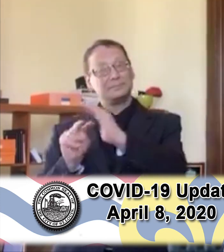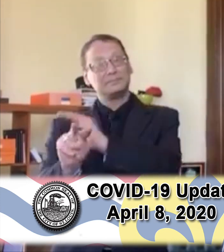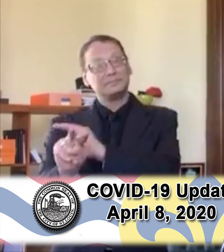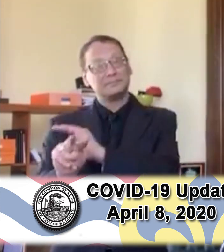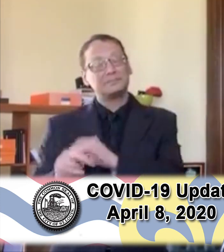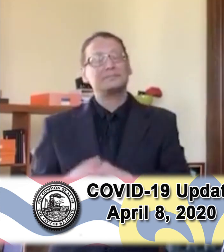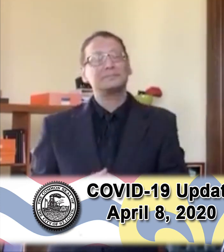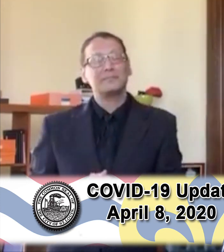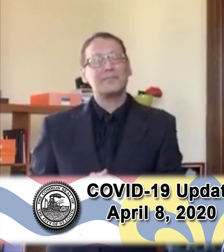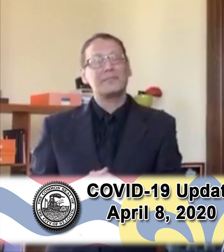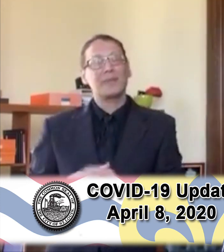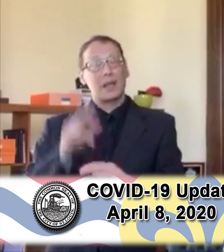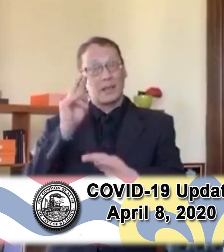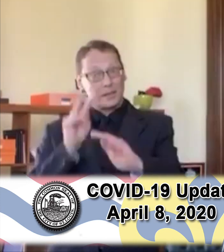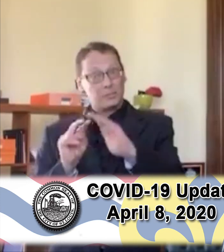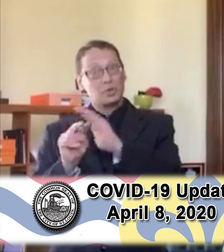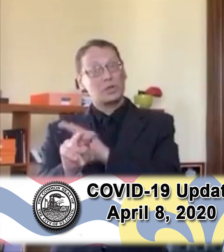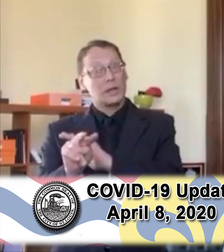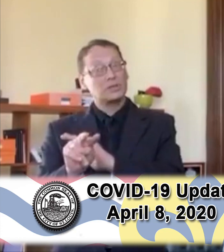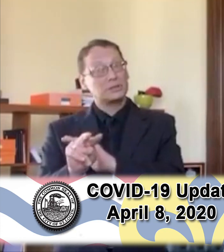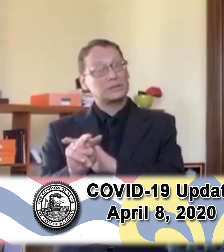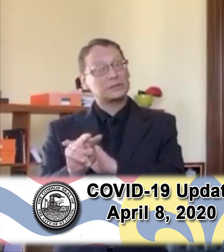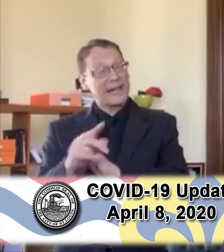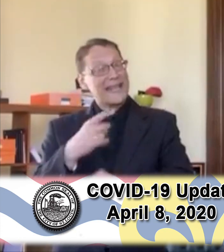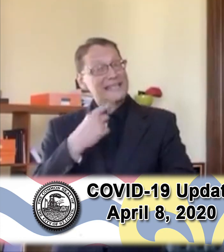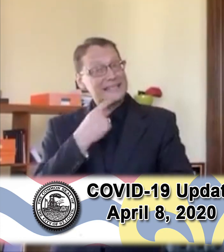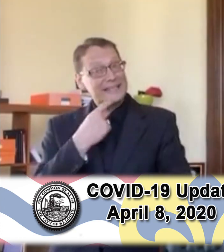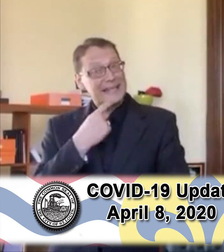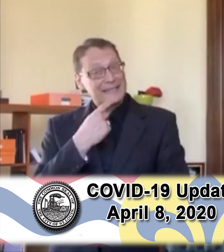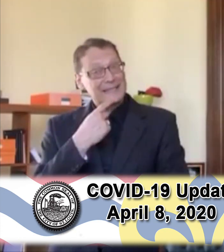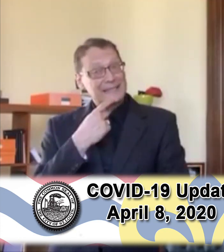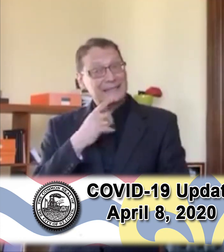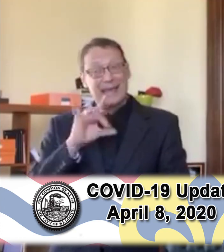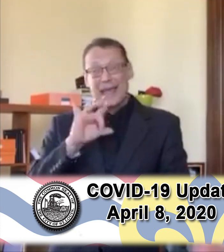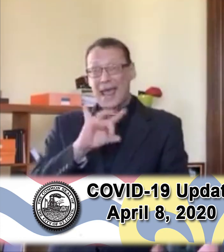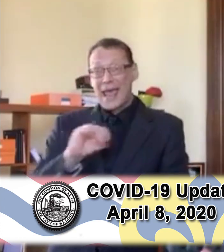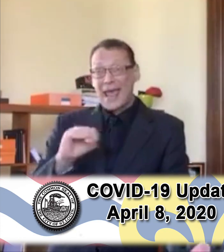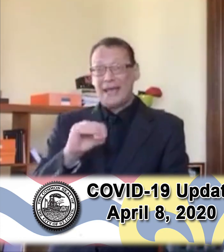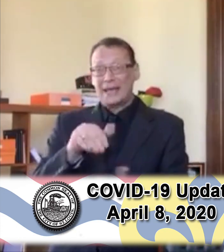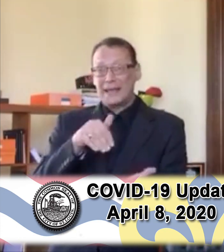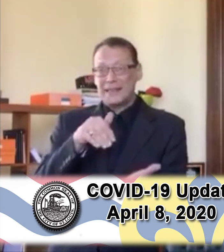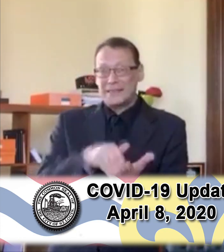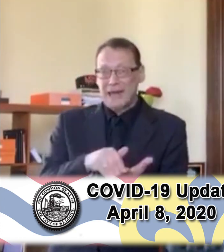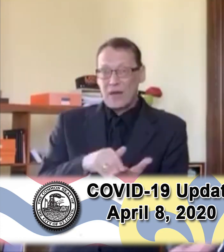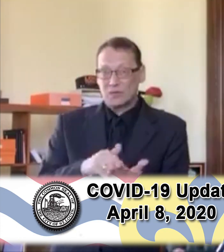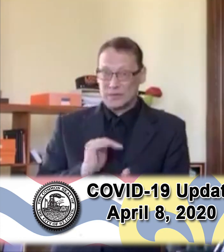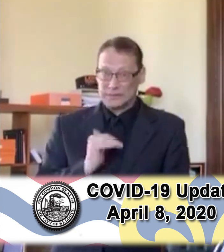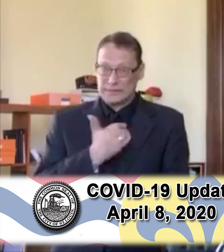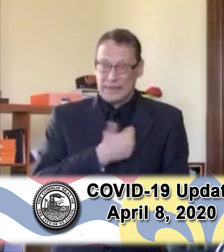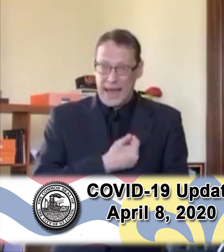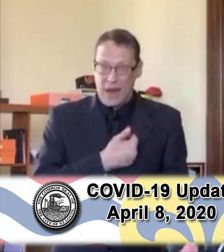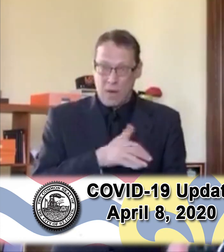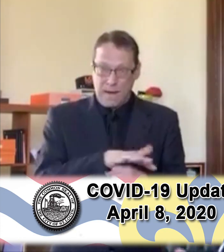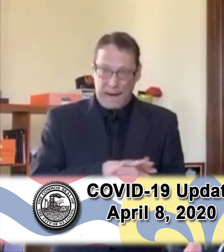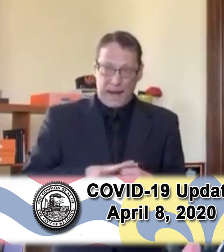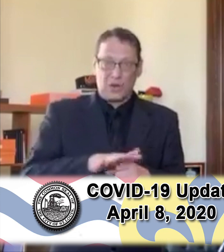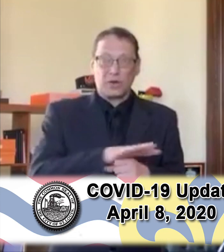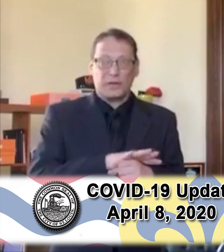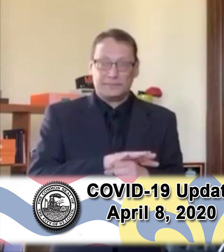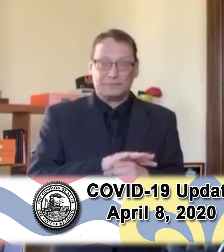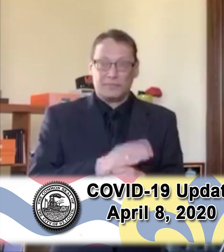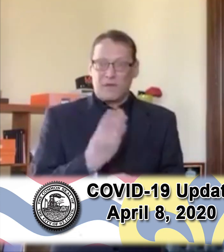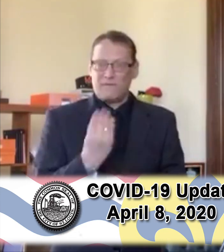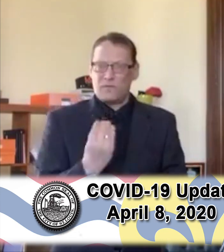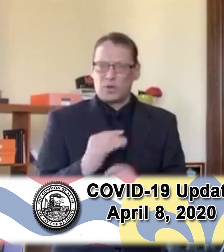The projections, the model says that as many as 80,000 people in our region, in this